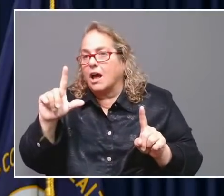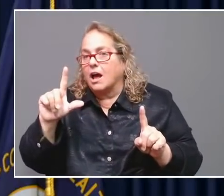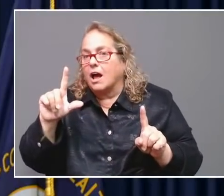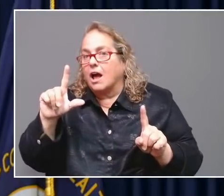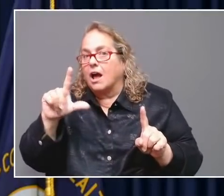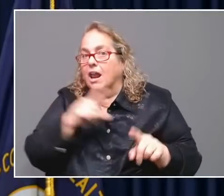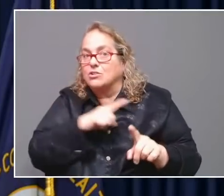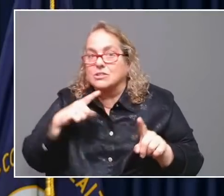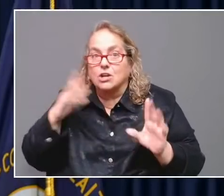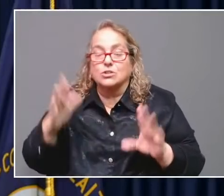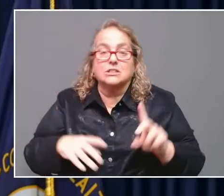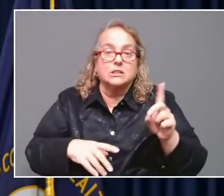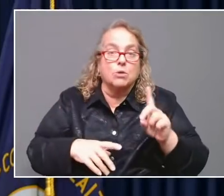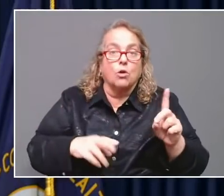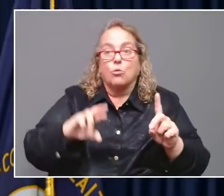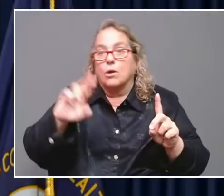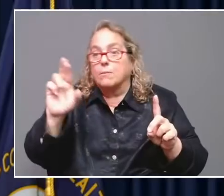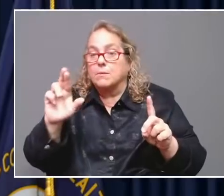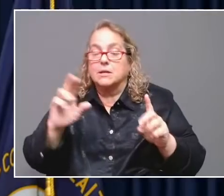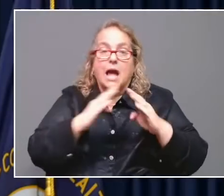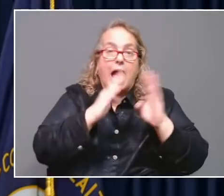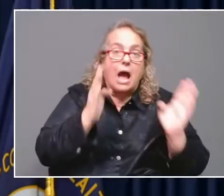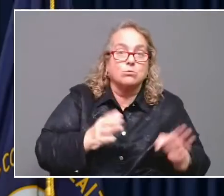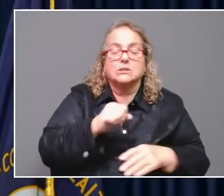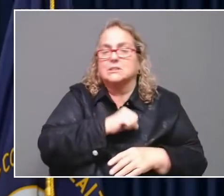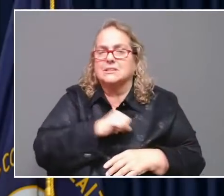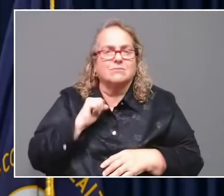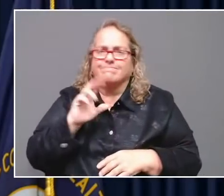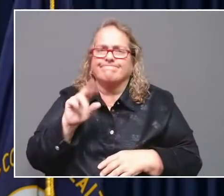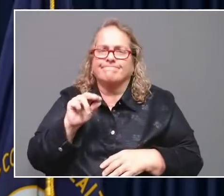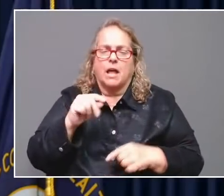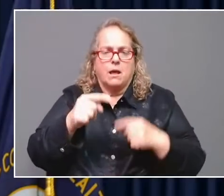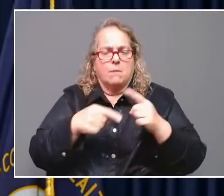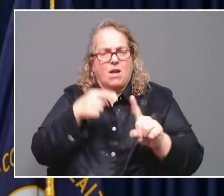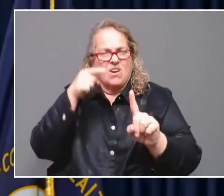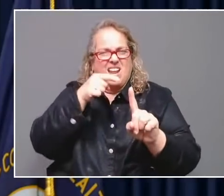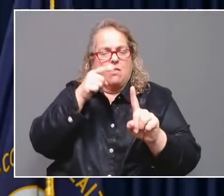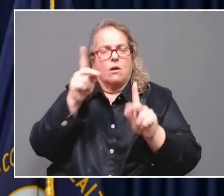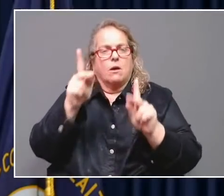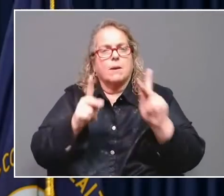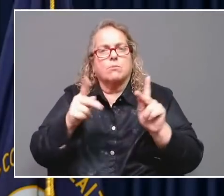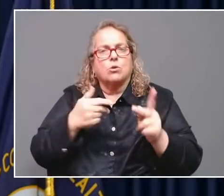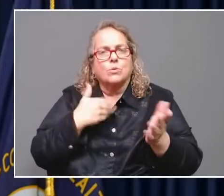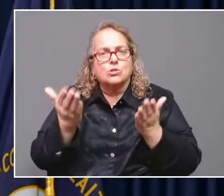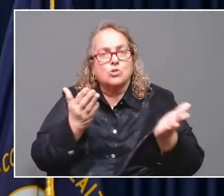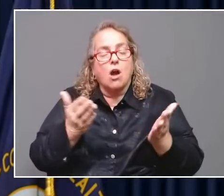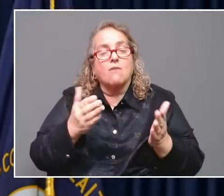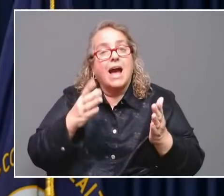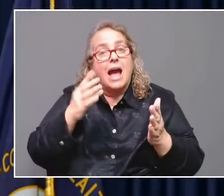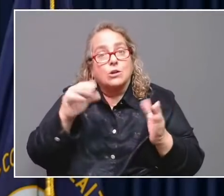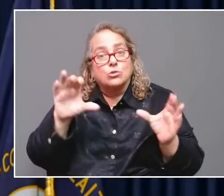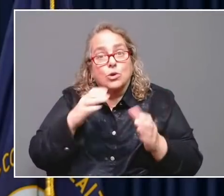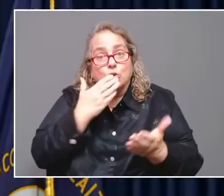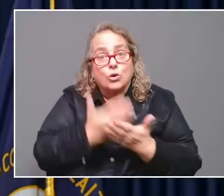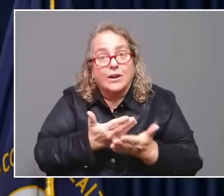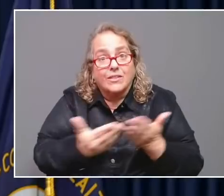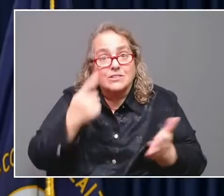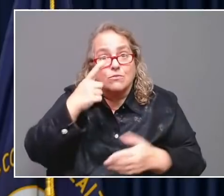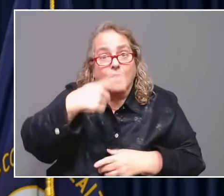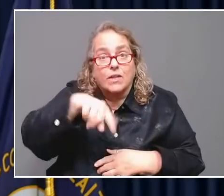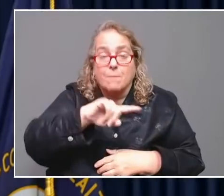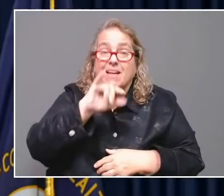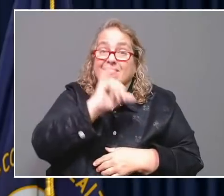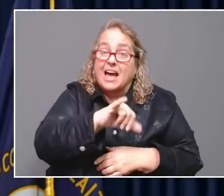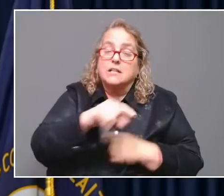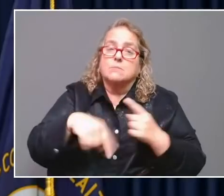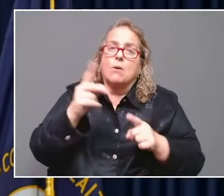Senate. It's about our people that we serve and the ability to do good things for them. This is about the people of West Louisville,